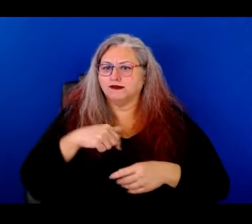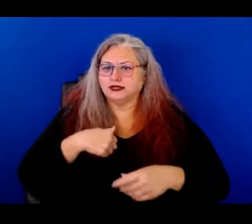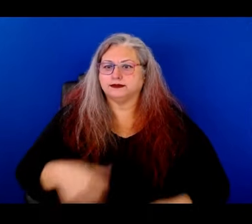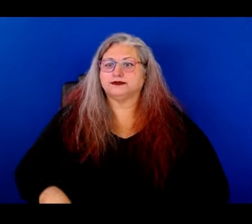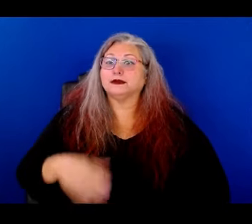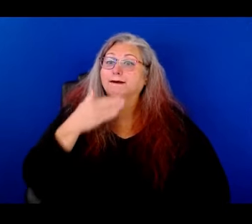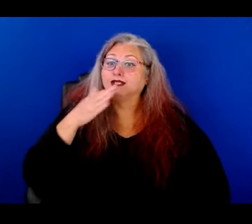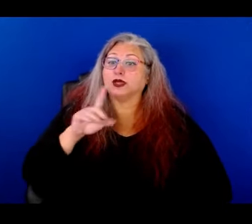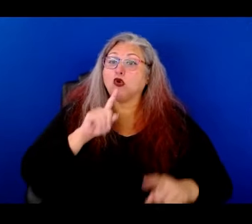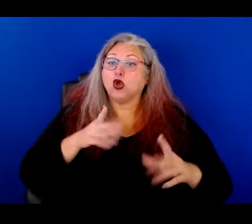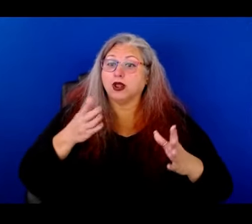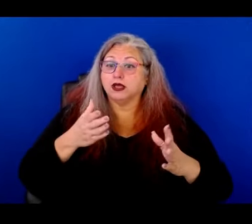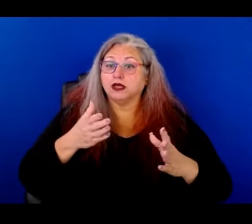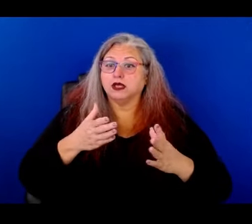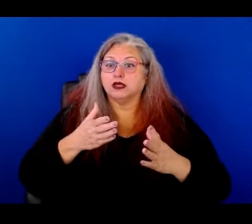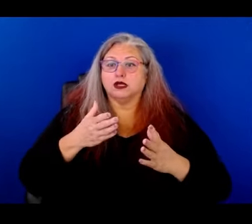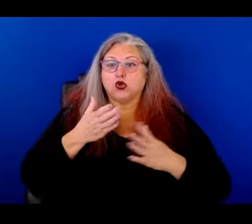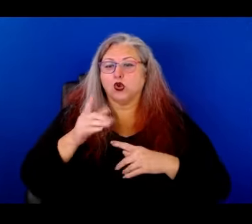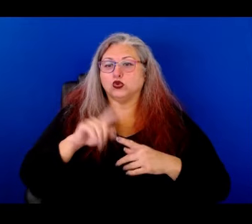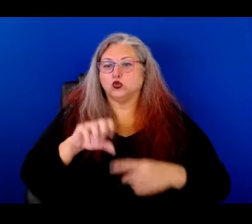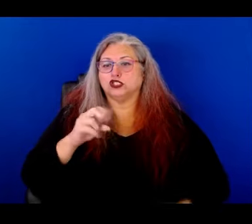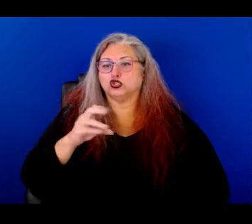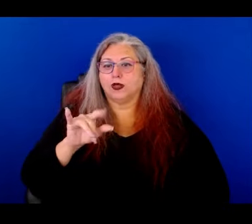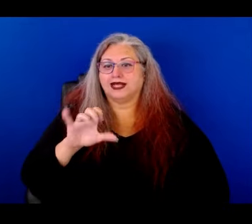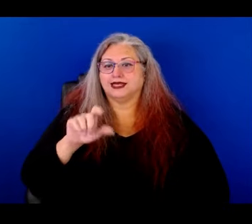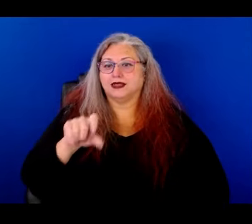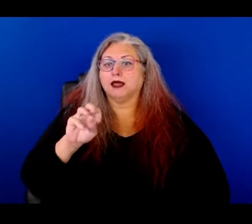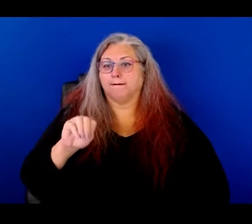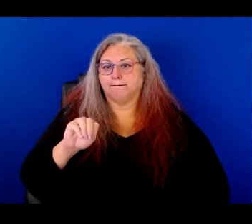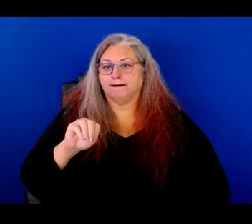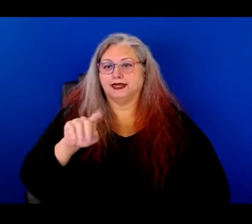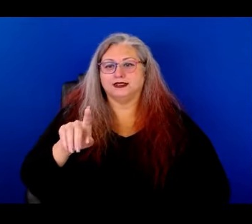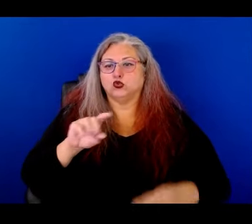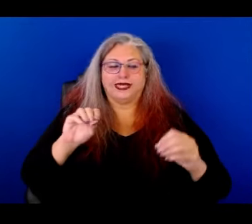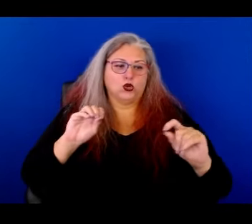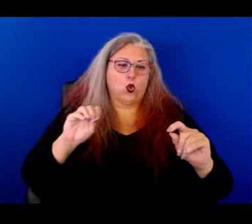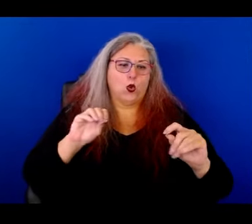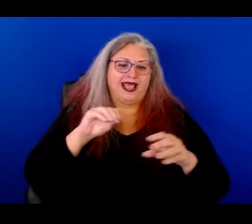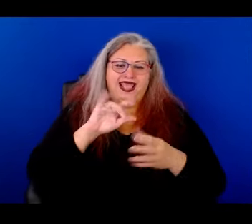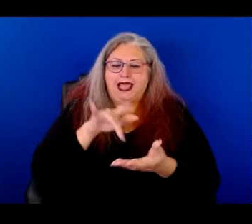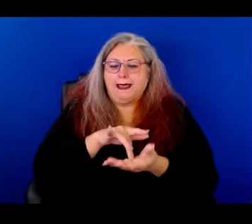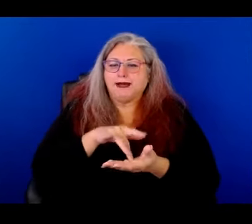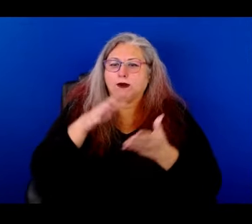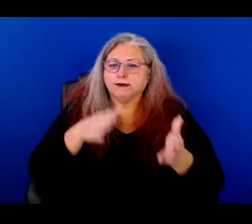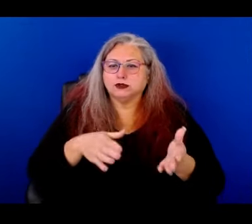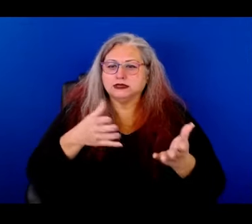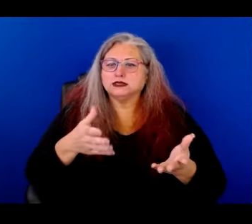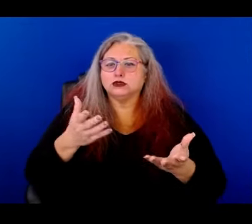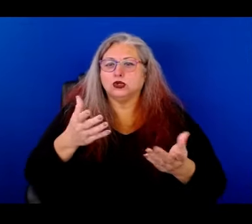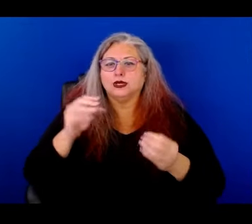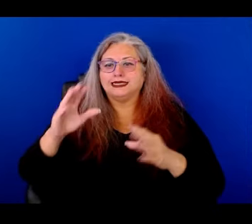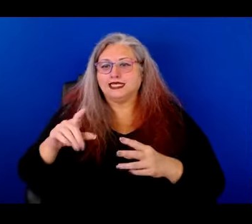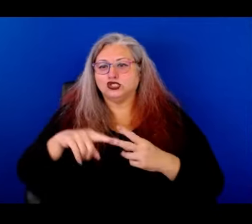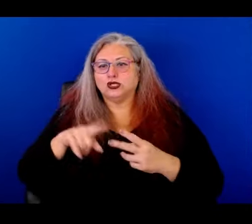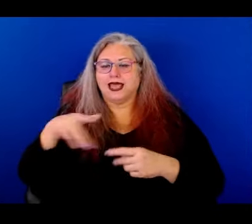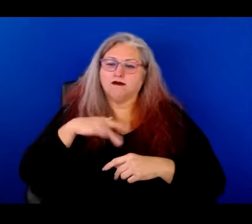The best way to order by far is just by going to scholastic.com, because there's no person in between. And so